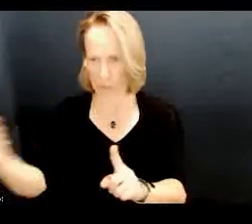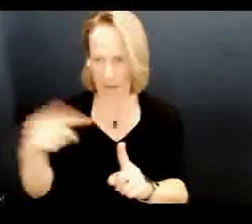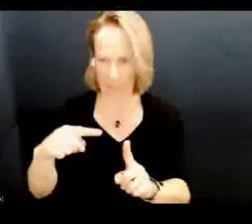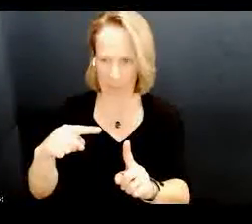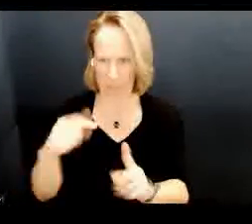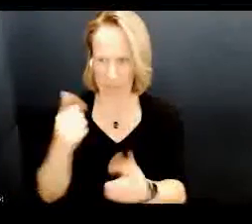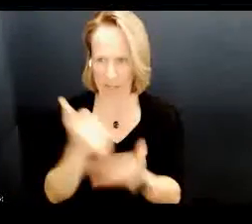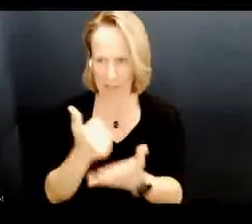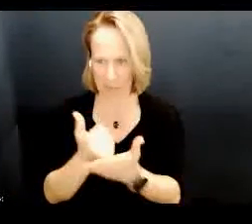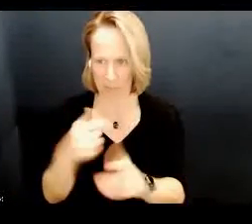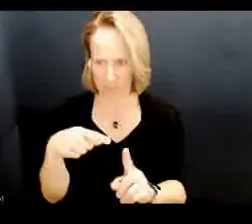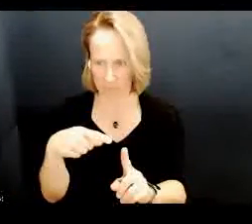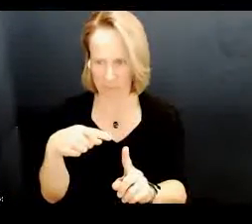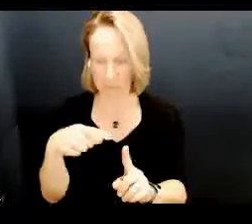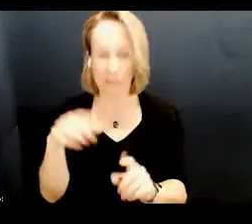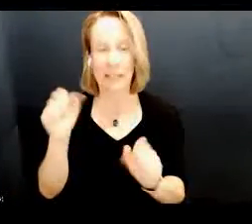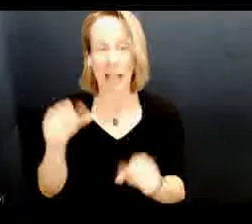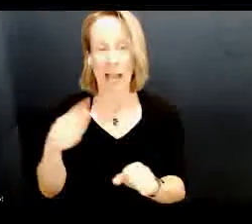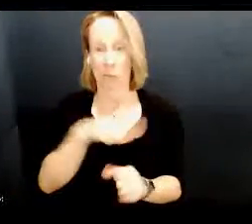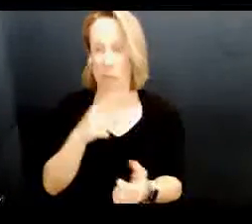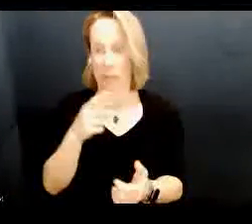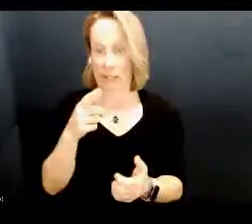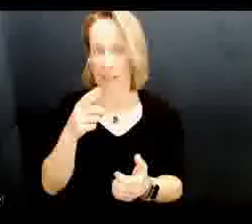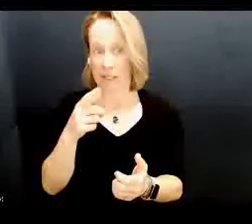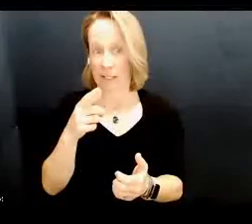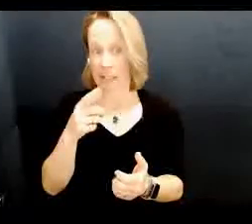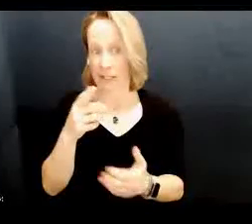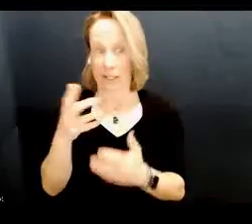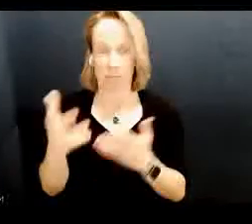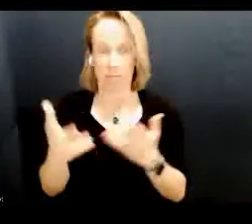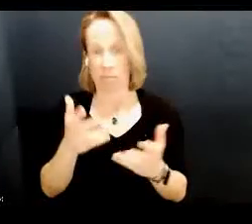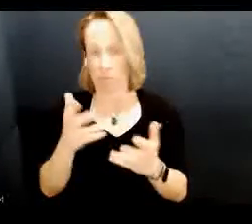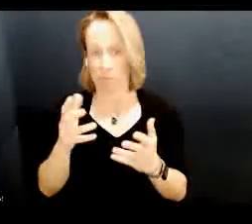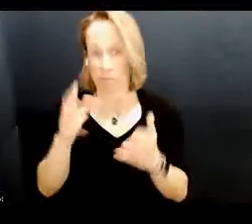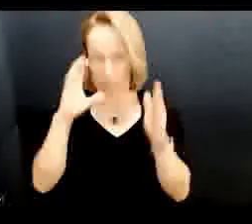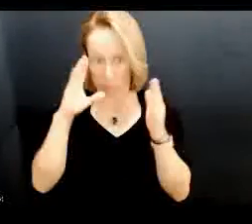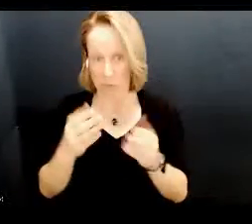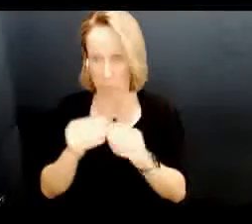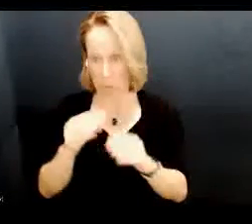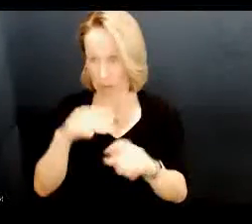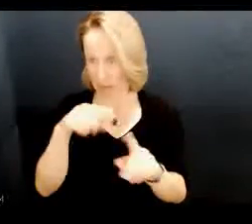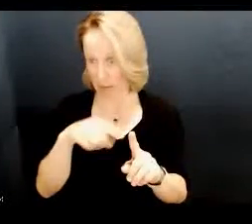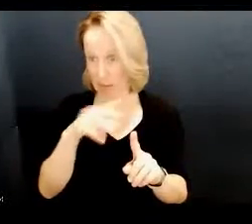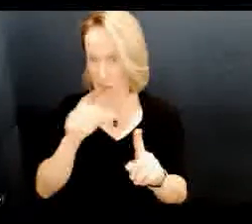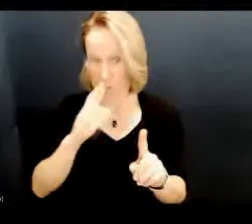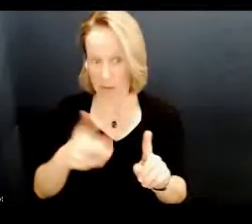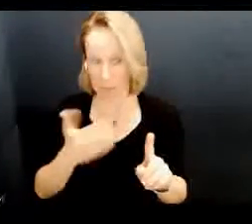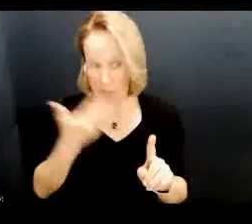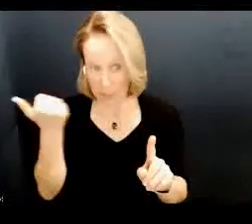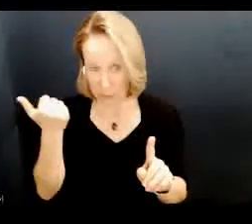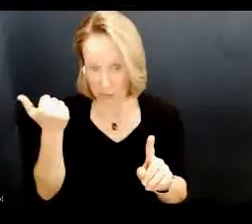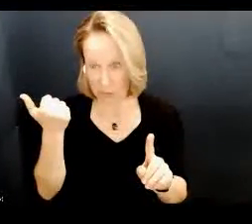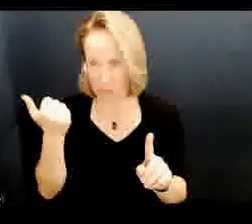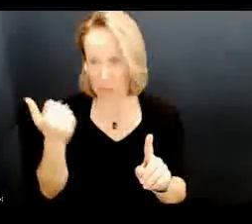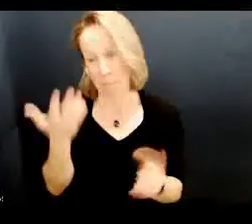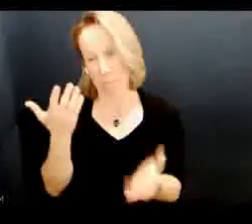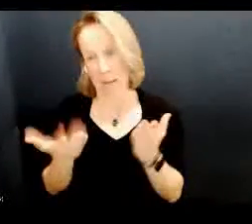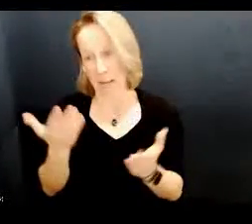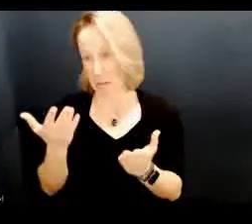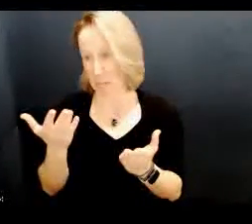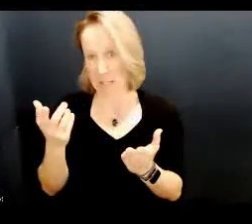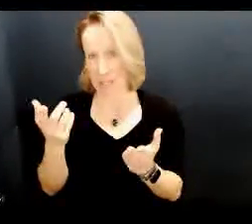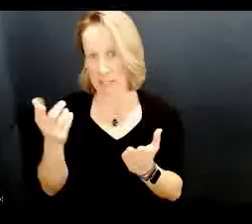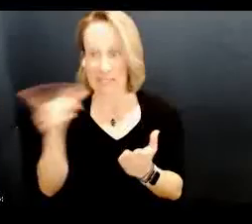can respond? Right, so we look at the map and we're like, actually, this response isn't super victim-centered. What can we do to change